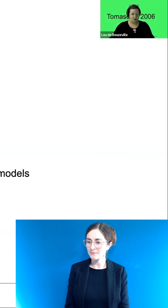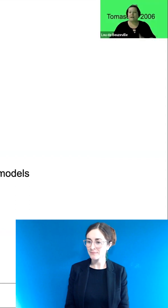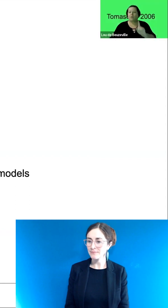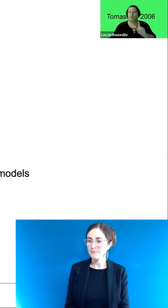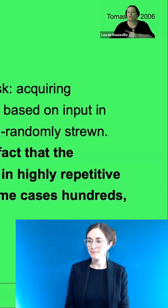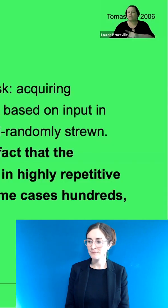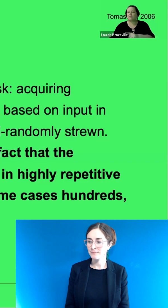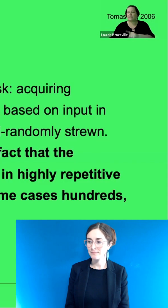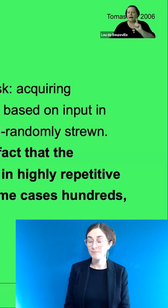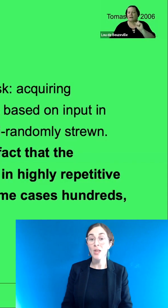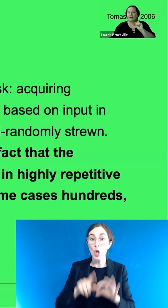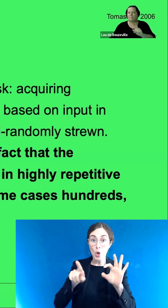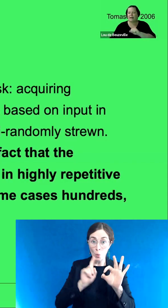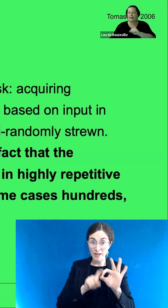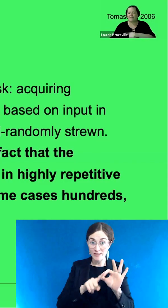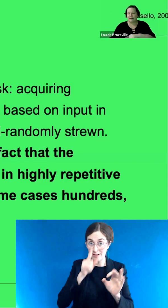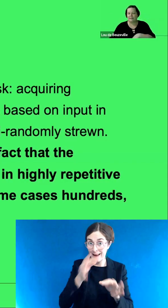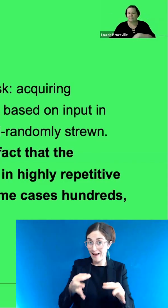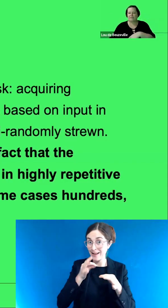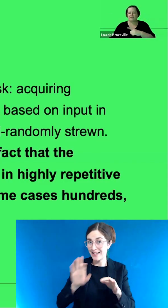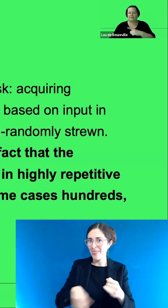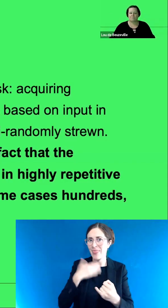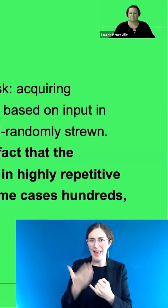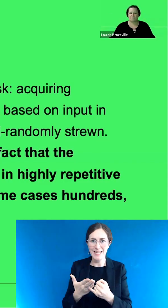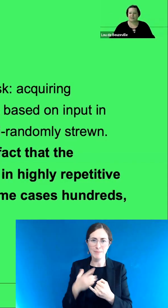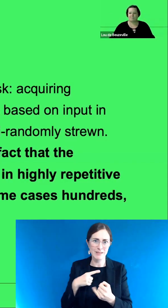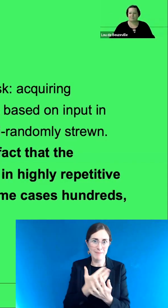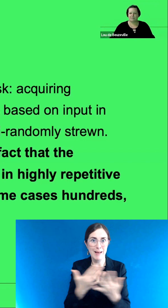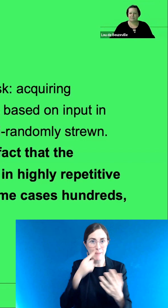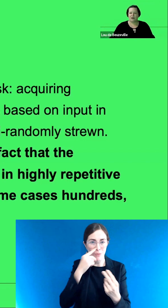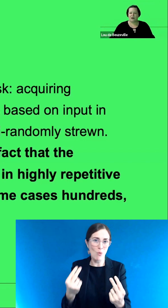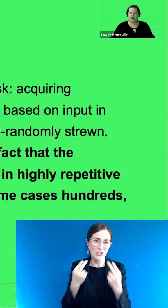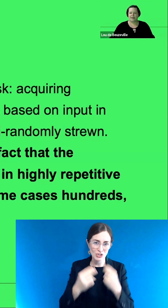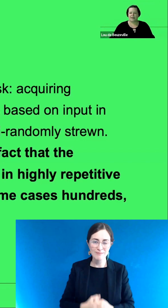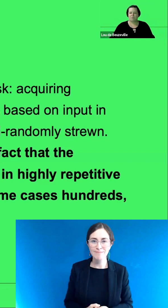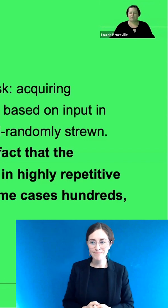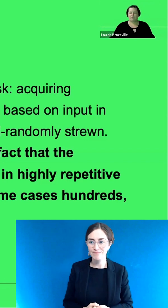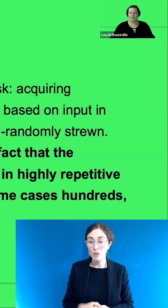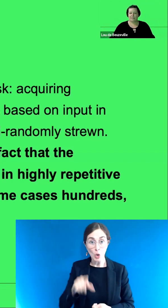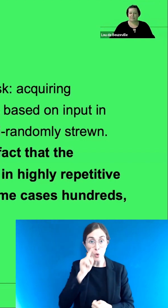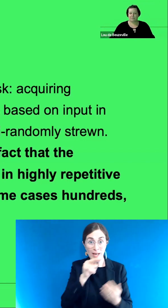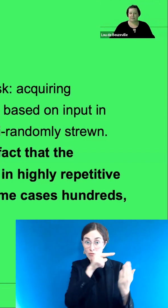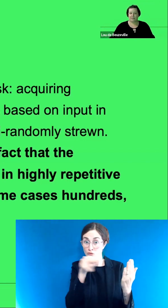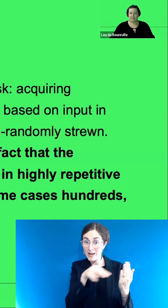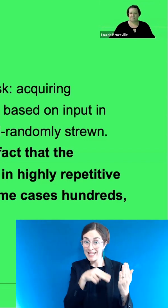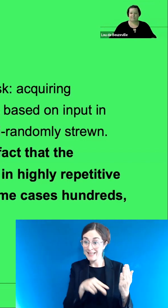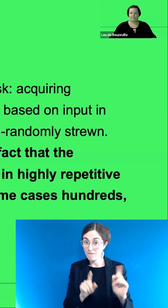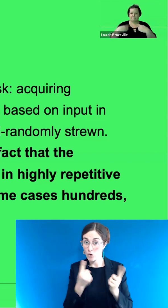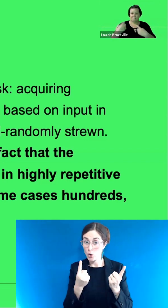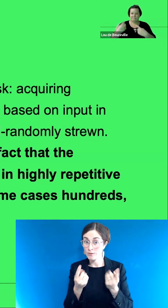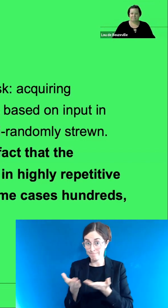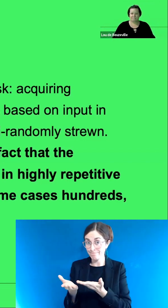Oh, and questions are going to be at the end just because of numbers. I'll let people read this for a second.